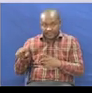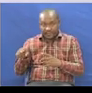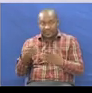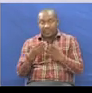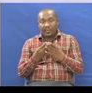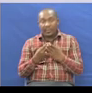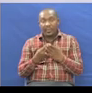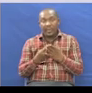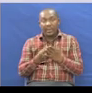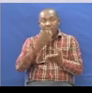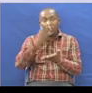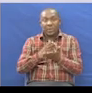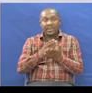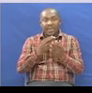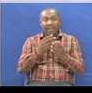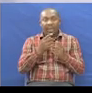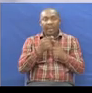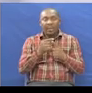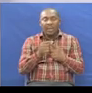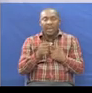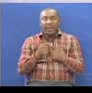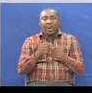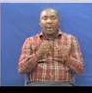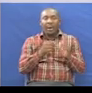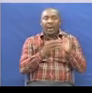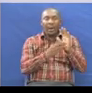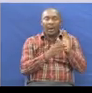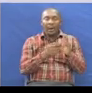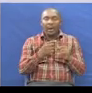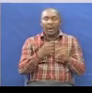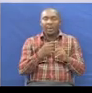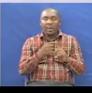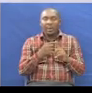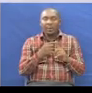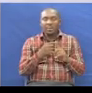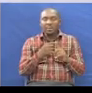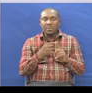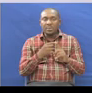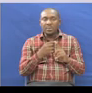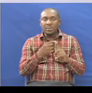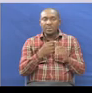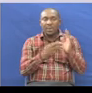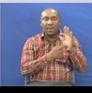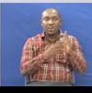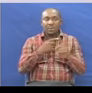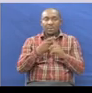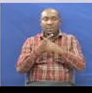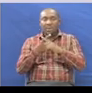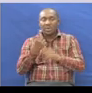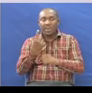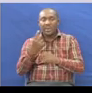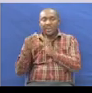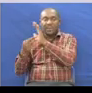me? 12 times 8. 8 and 2, 36. You call 1. 8 and 1, 8. 8 times 1, it is 8. Plus